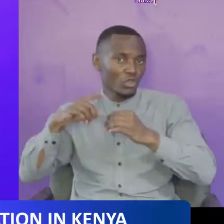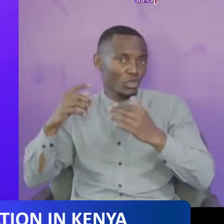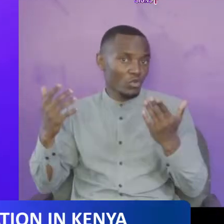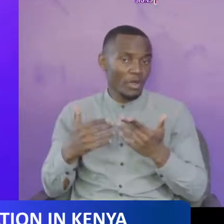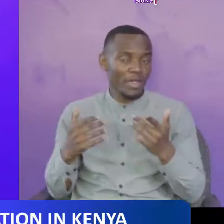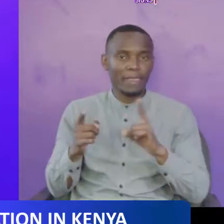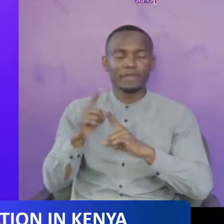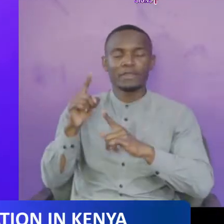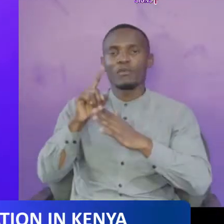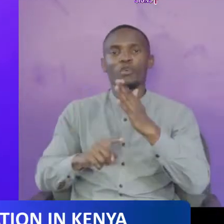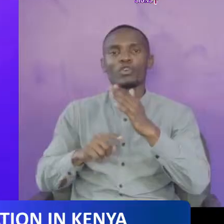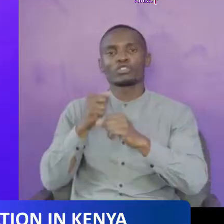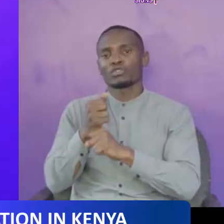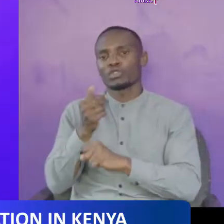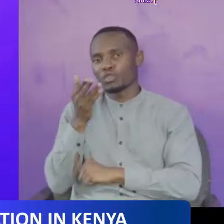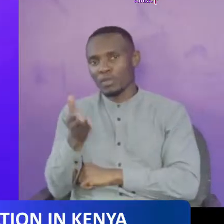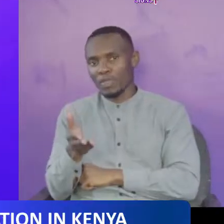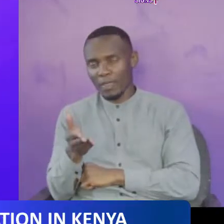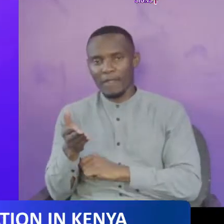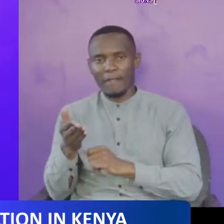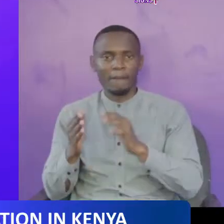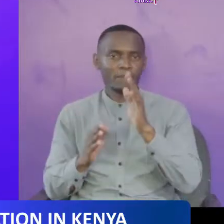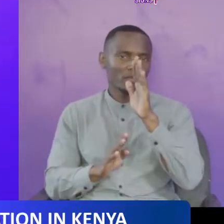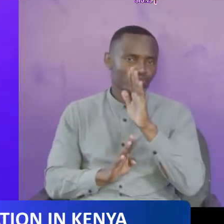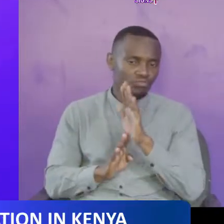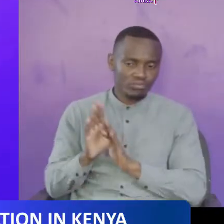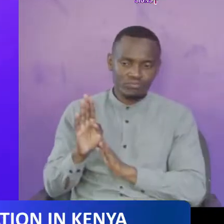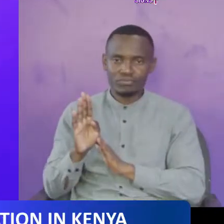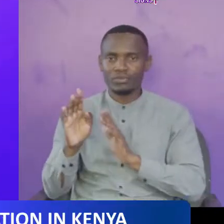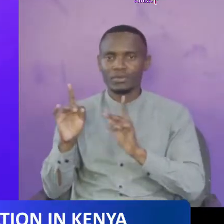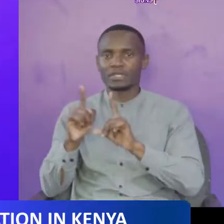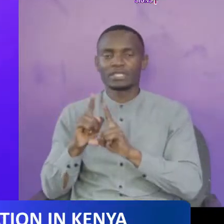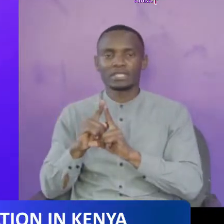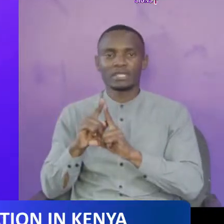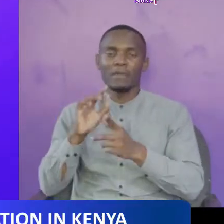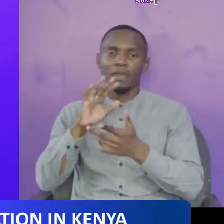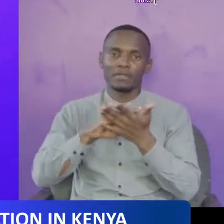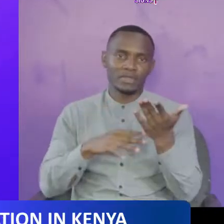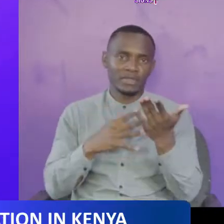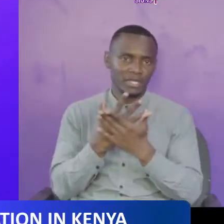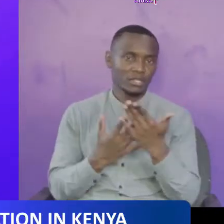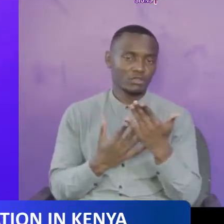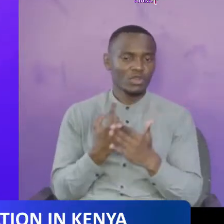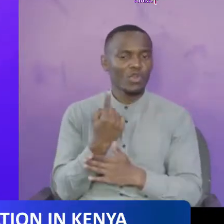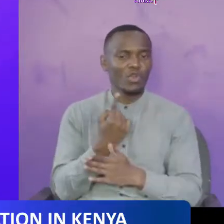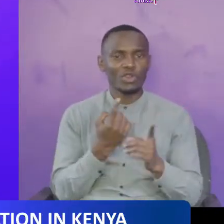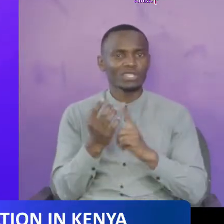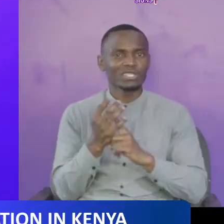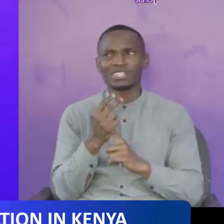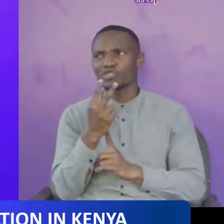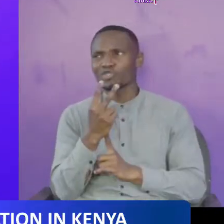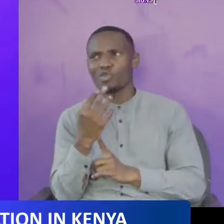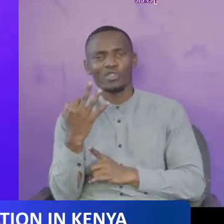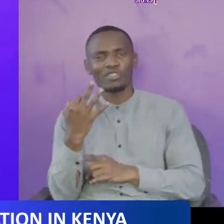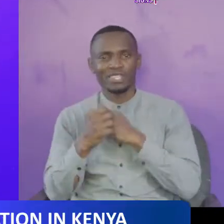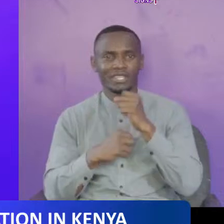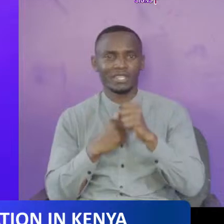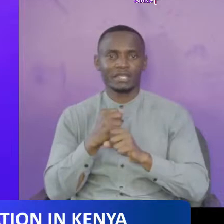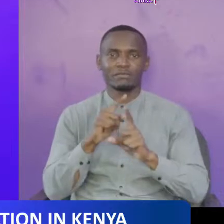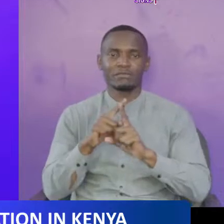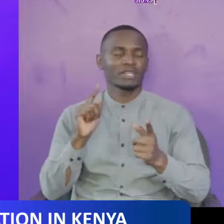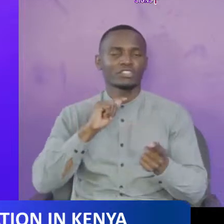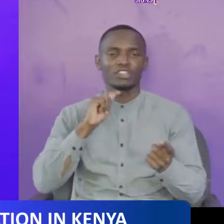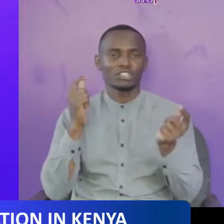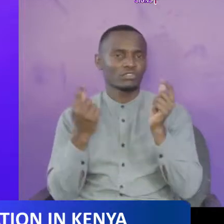the growth you will encounter, the person you will become. It only takes 2-3 years, but I tell you, you will be transformed and